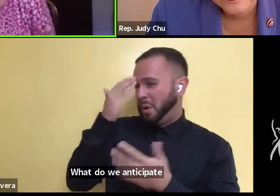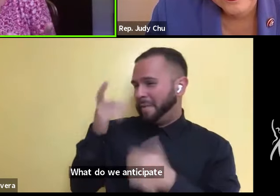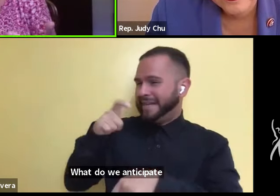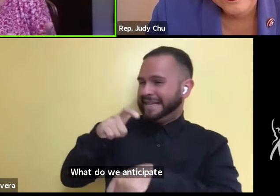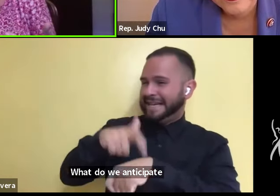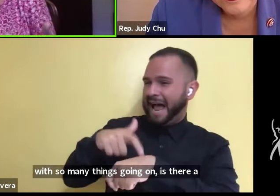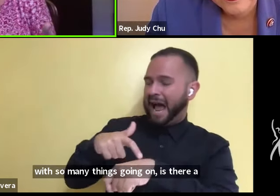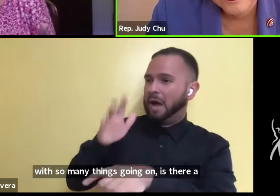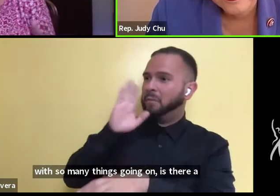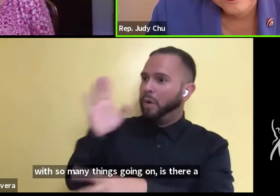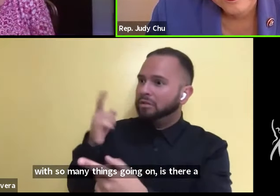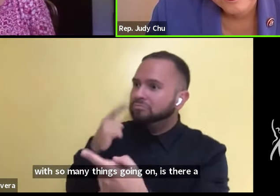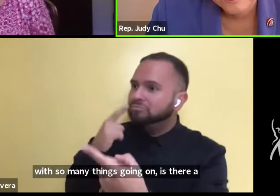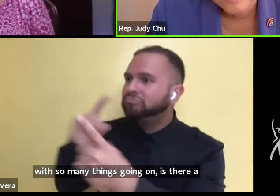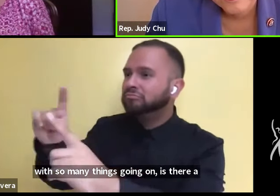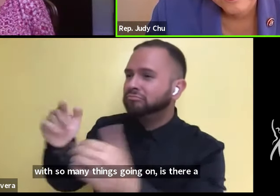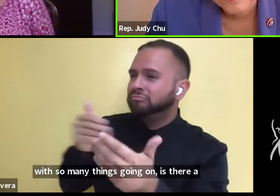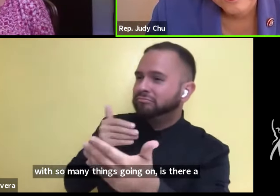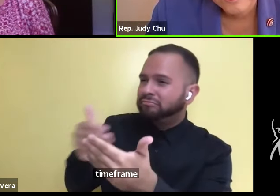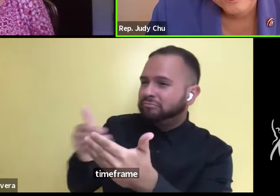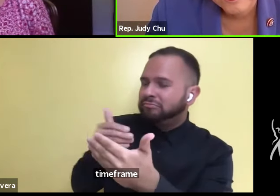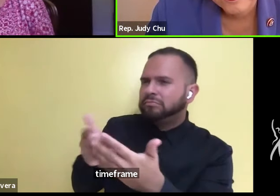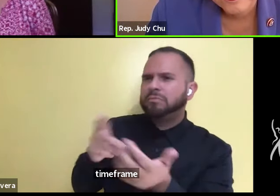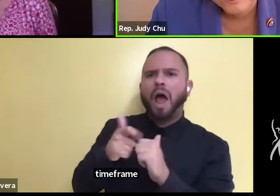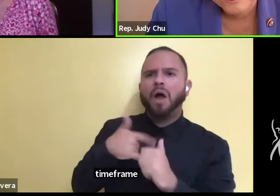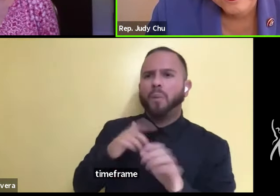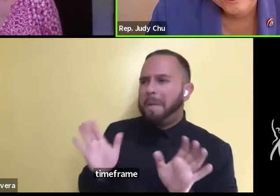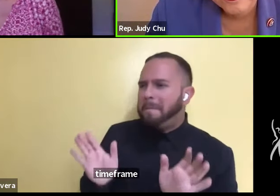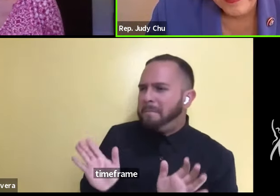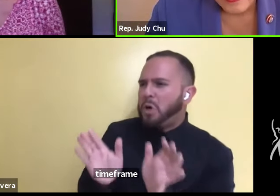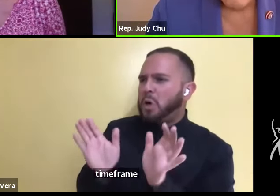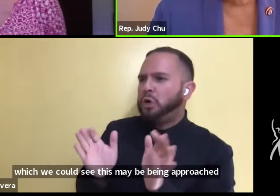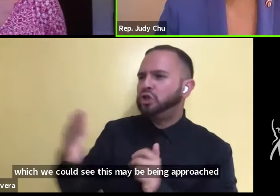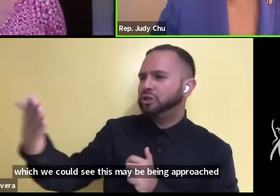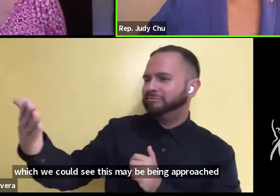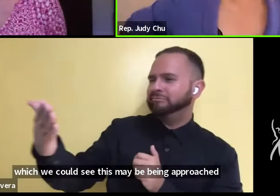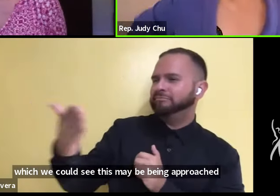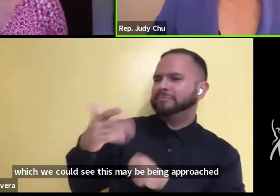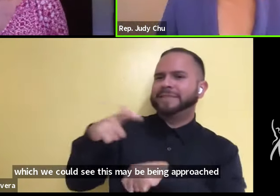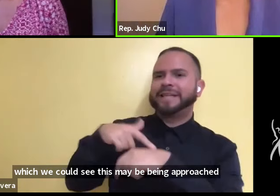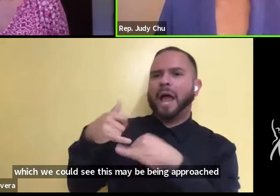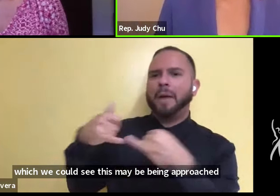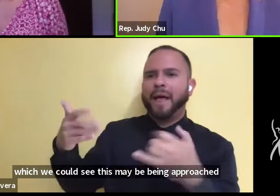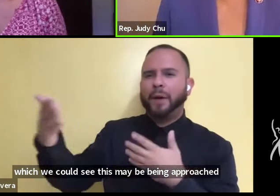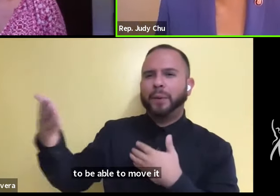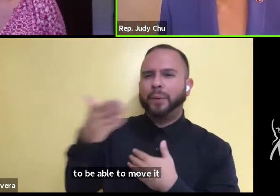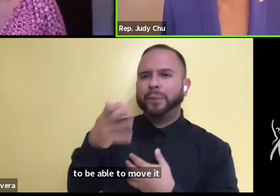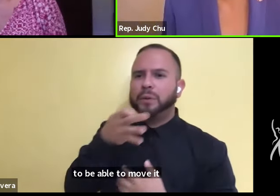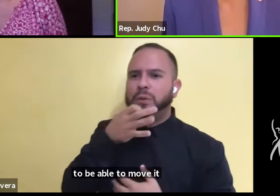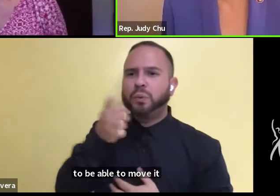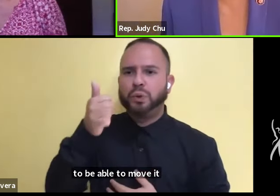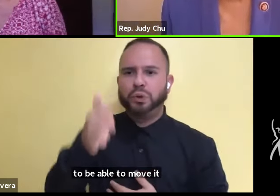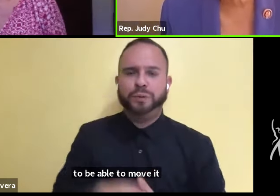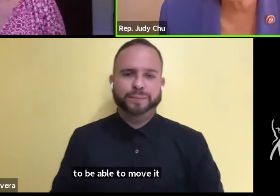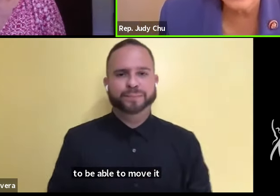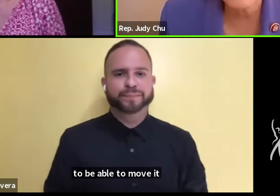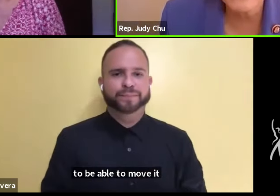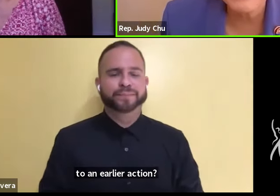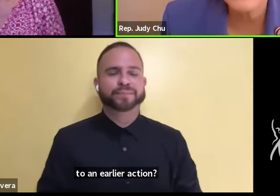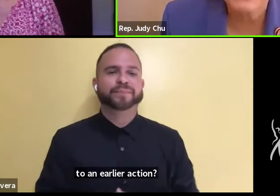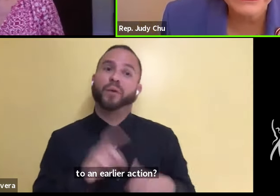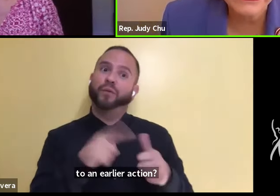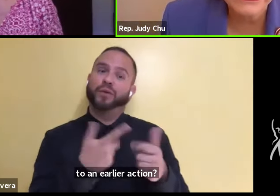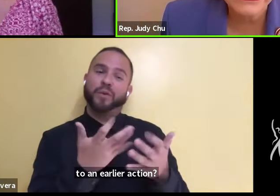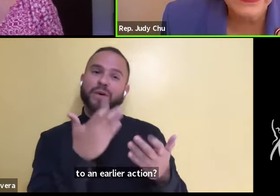move it into an earlier action? First of all, I want to thank you, the